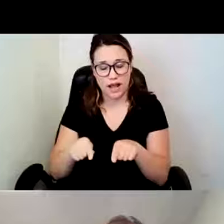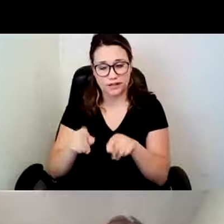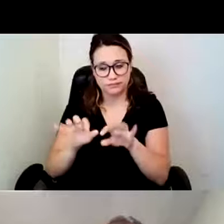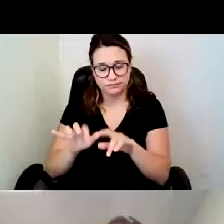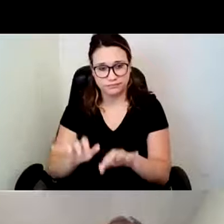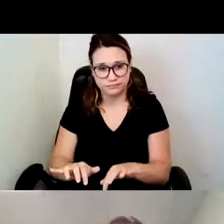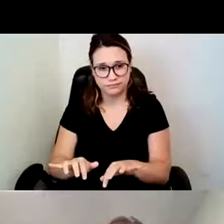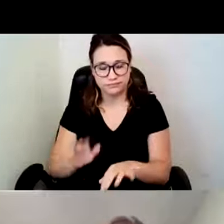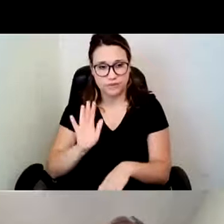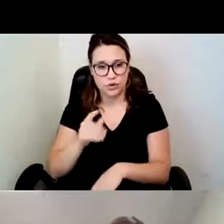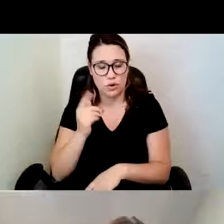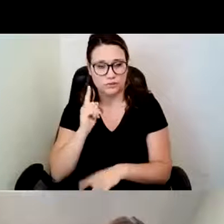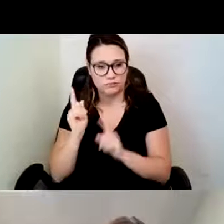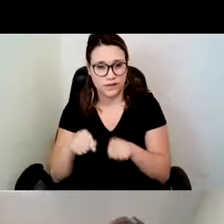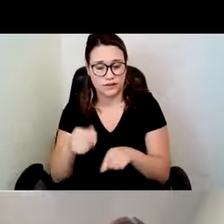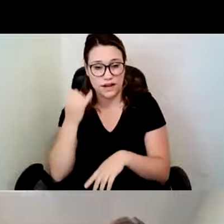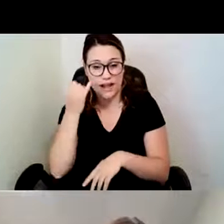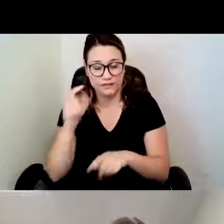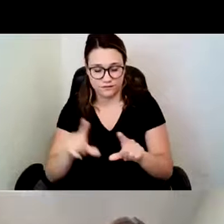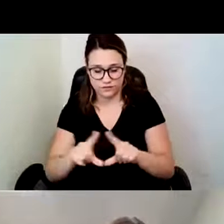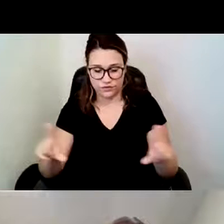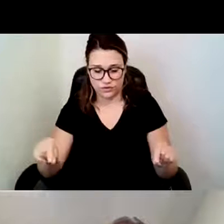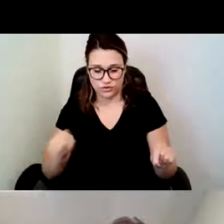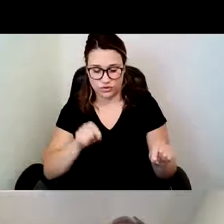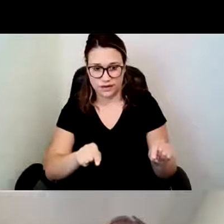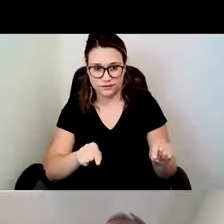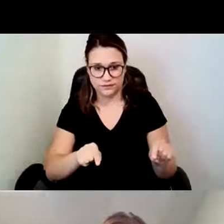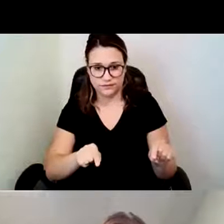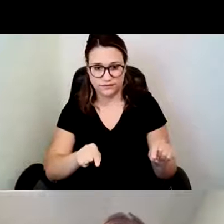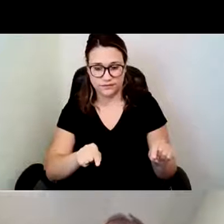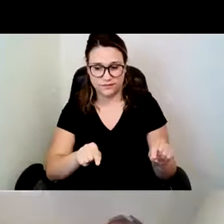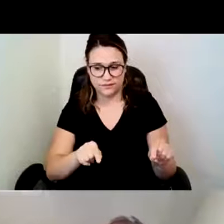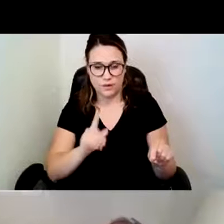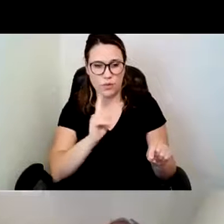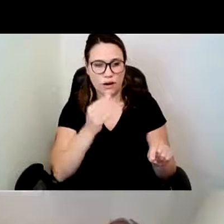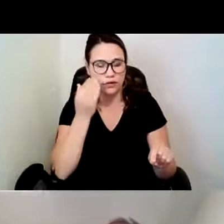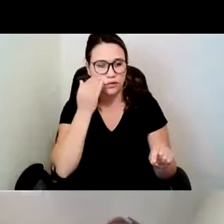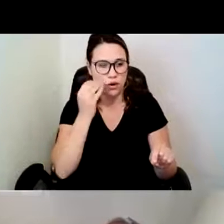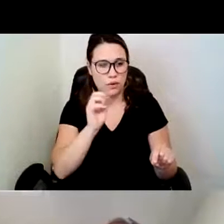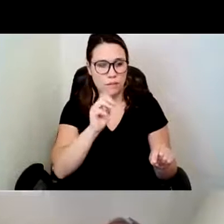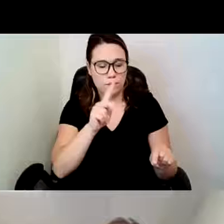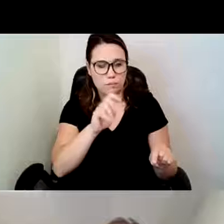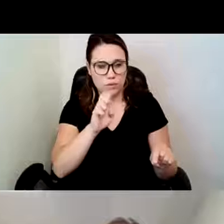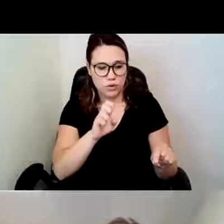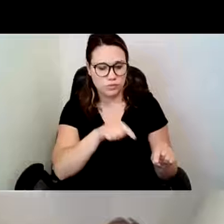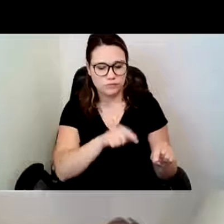your screen, where you can mute yourself, you can also see the chat.